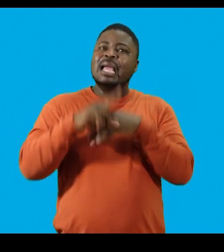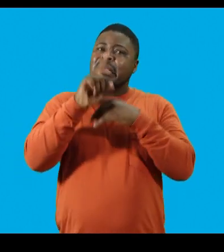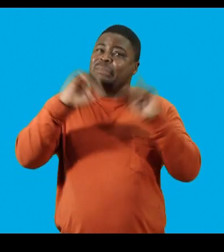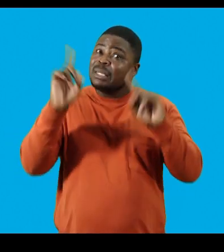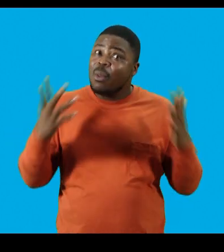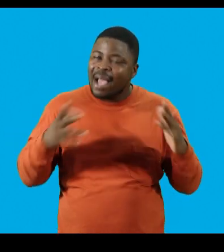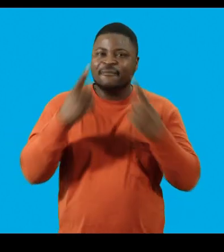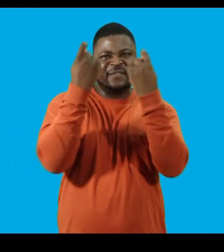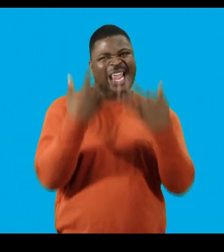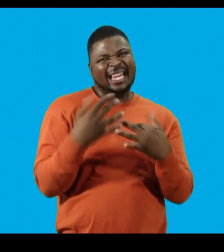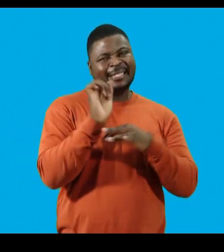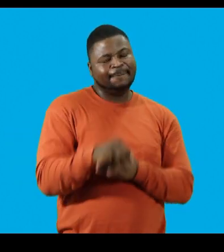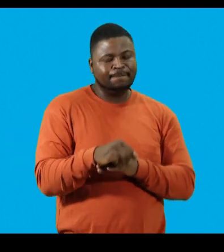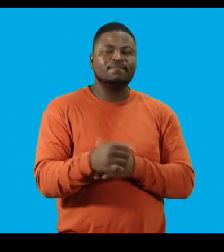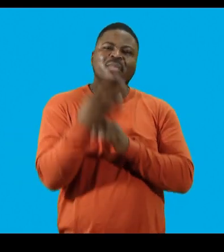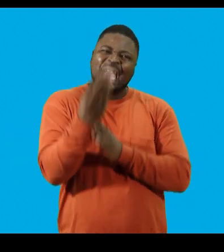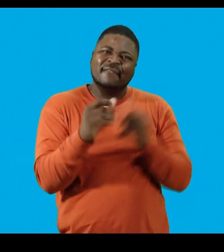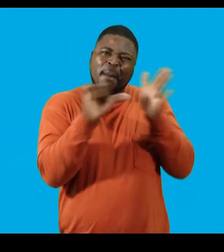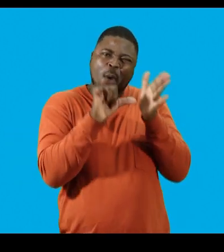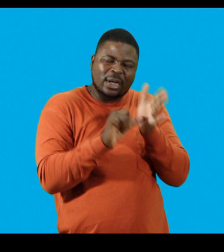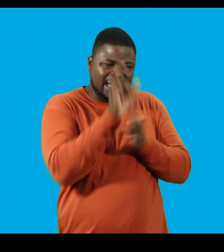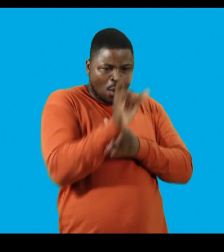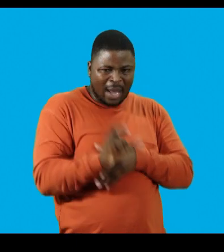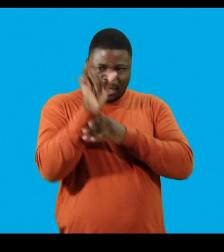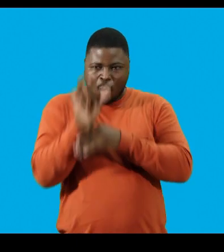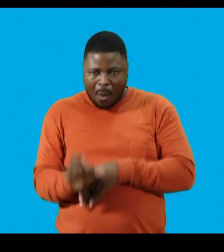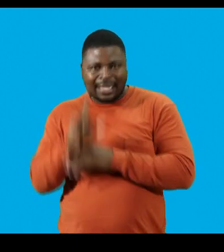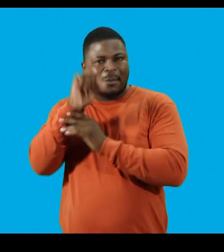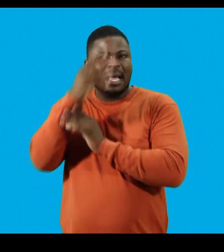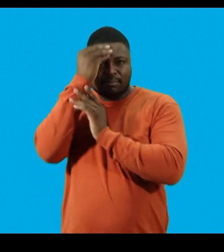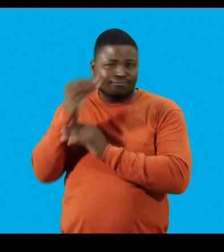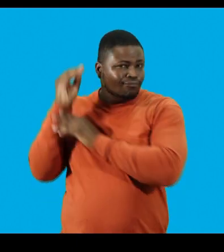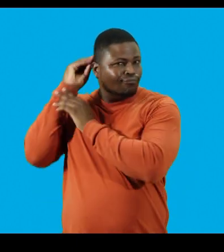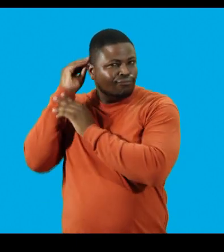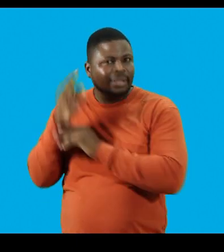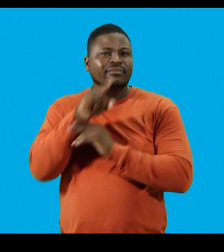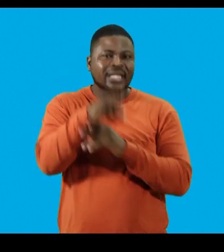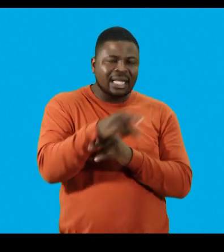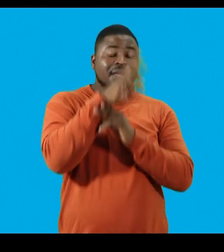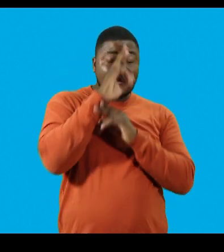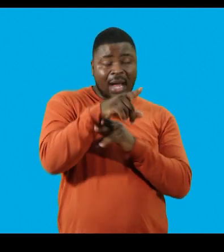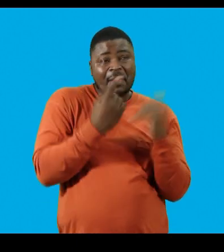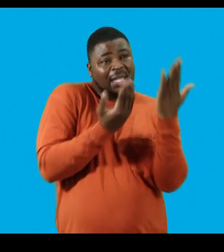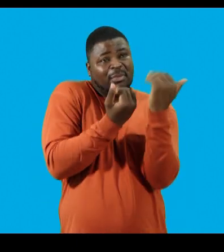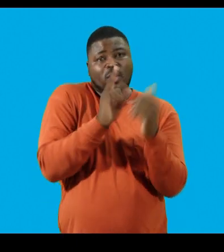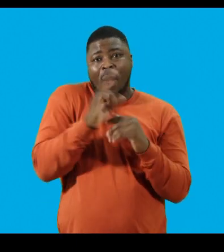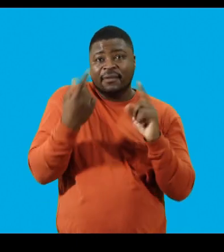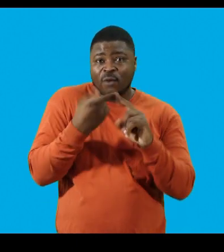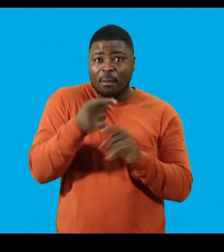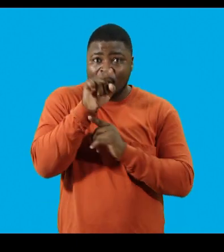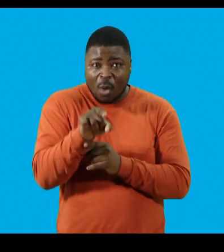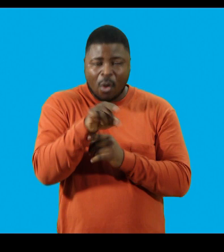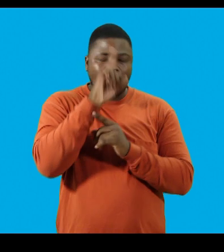Underline your keywords. Go and underline keywords so that you know what is expected from